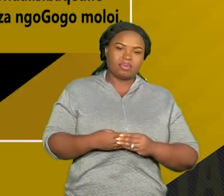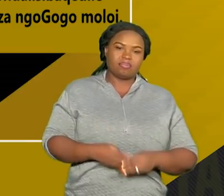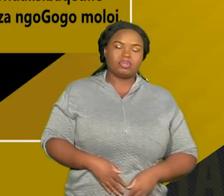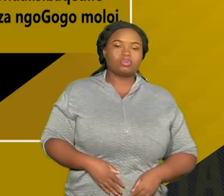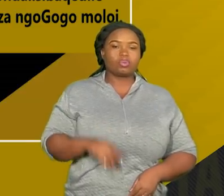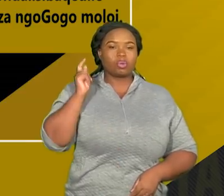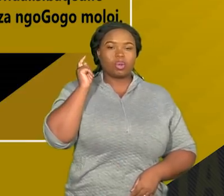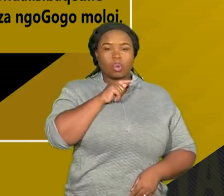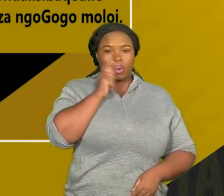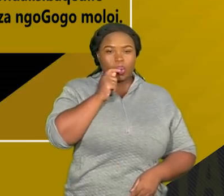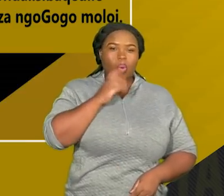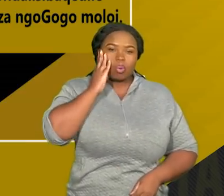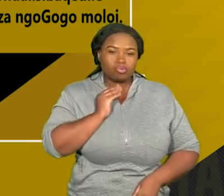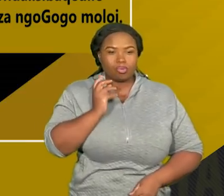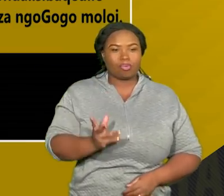Simbiza ngogogo umloyi.